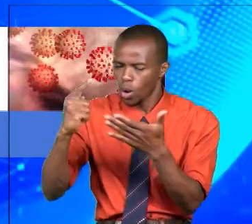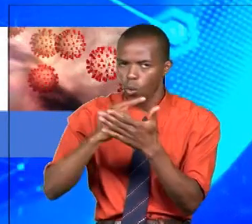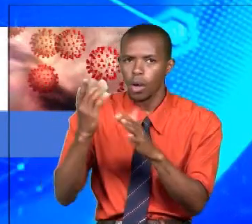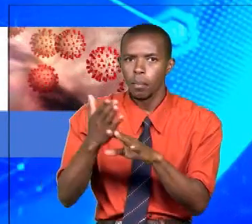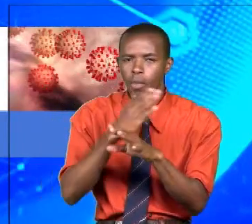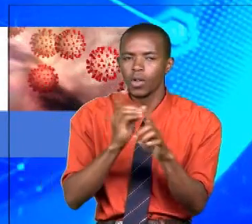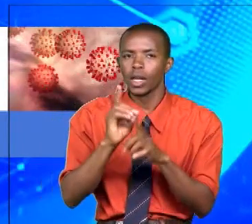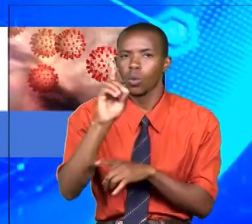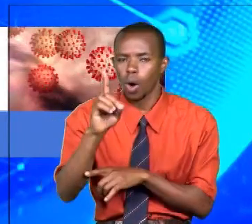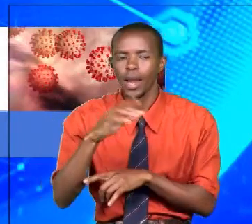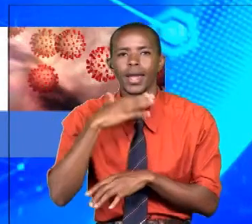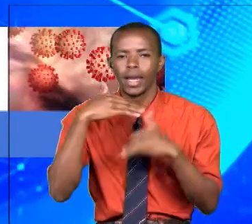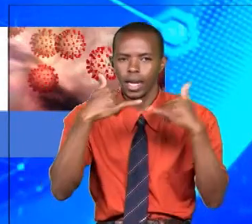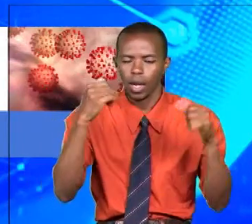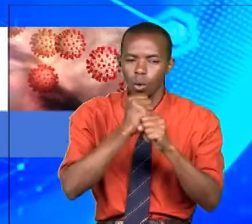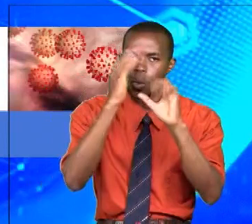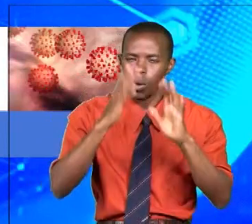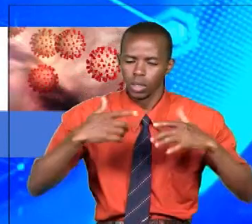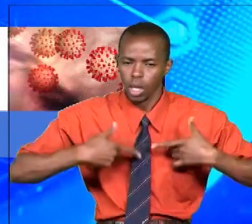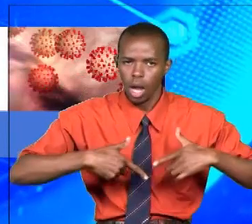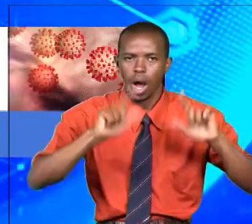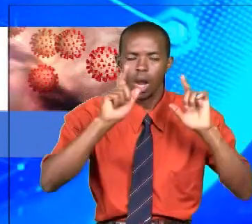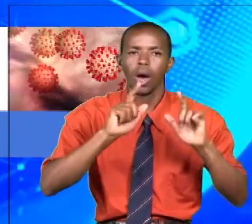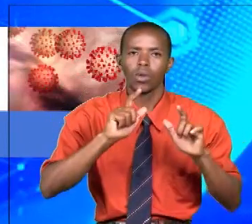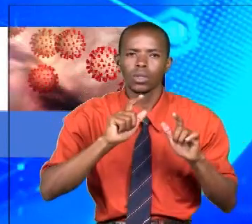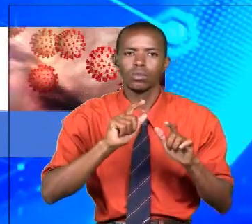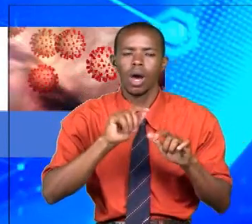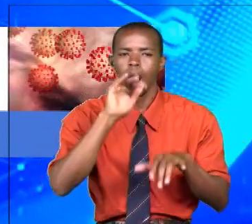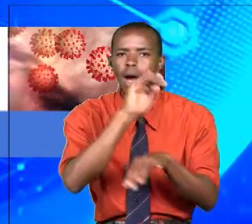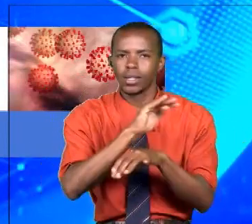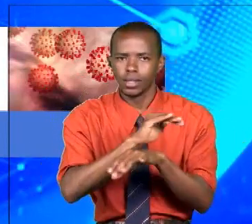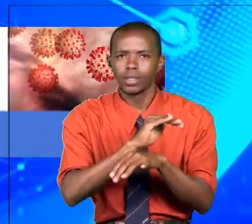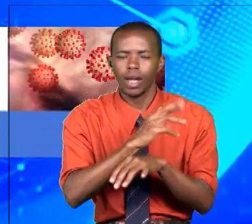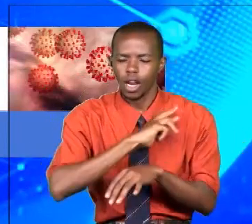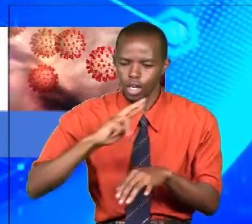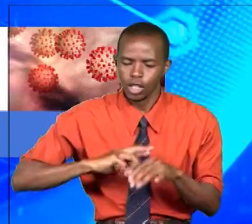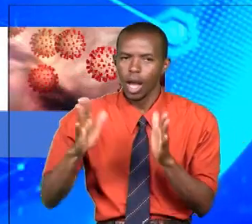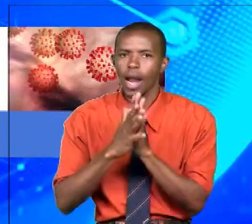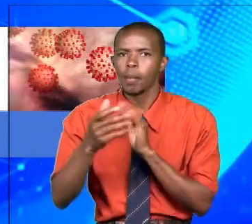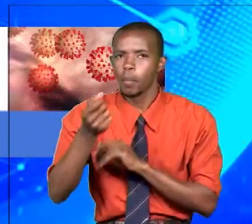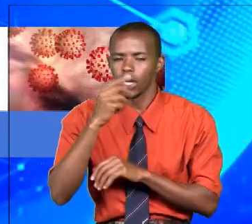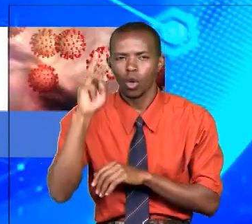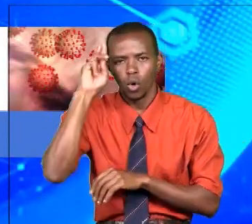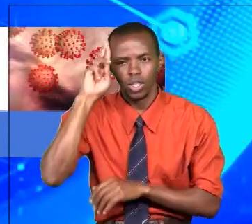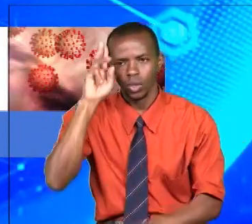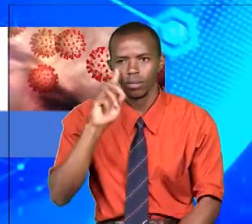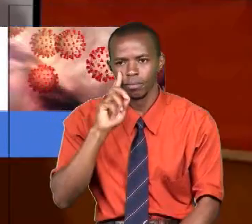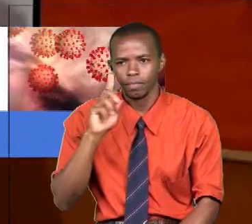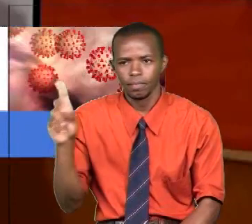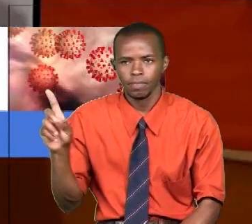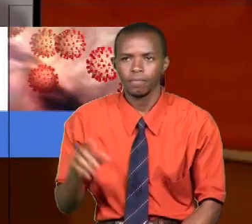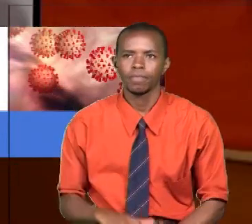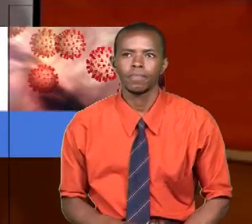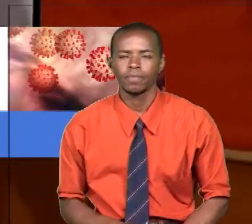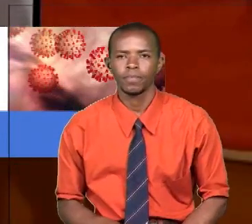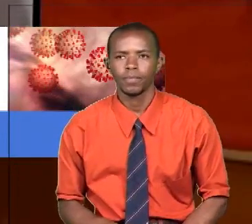February 1 deadline. Workers have been allowed to request exemptions for religious and medical reasons. Take a look.